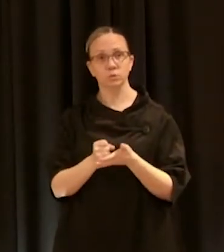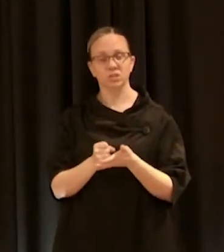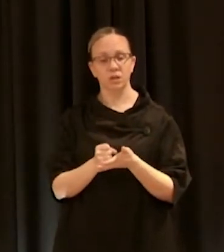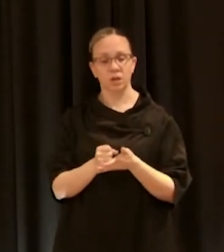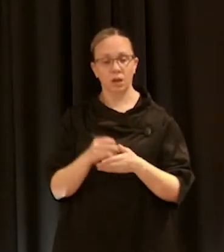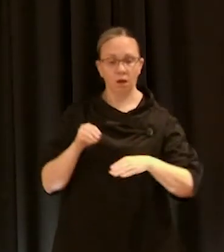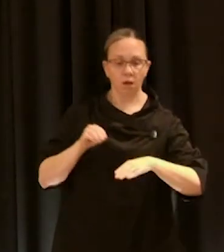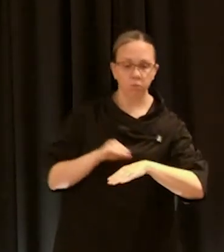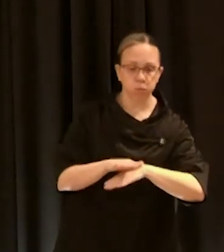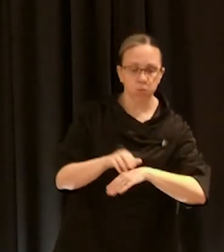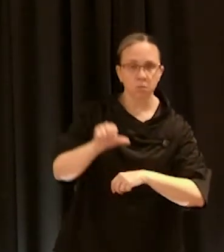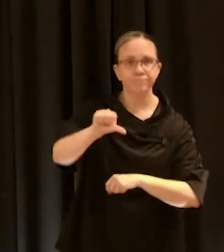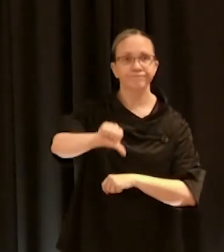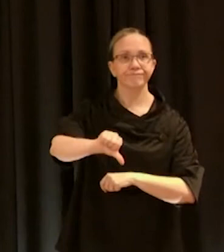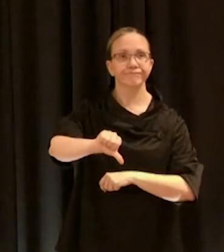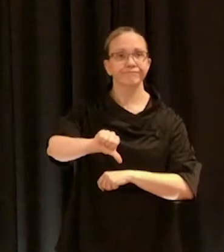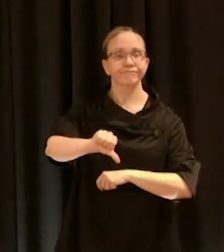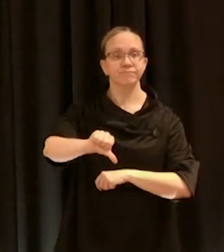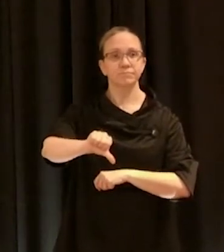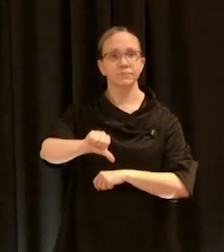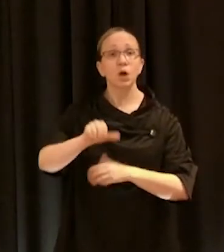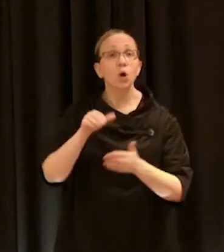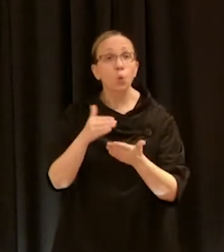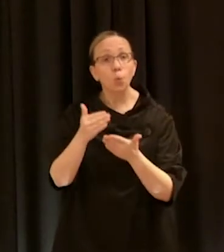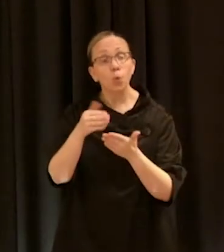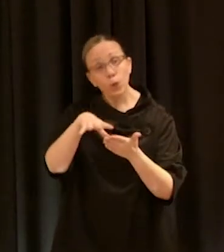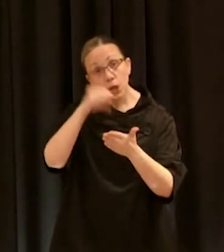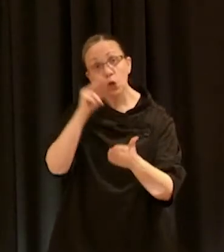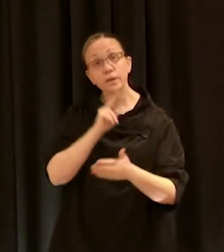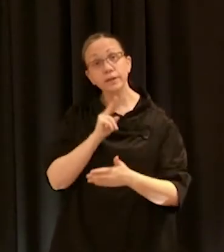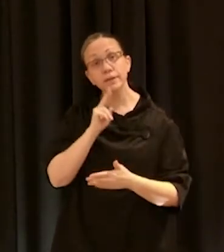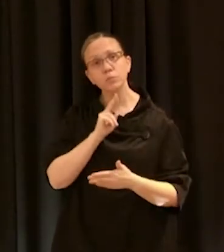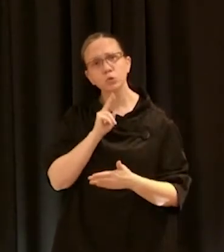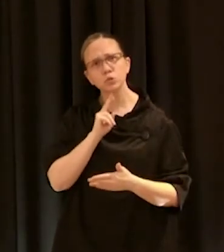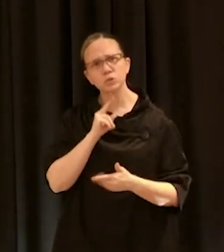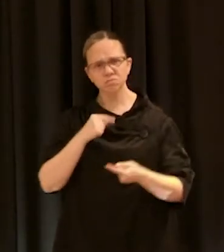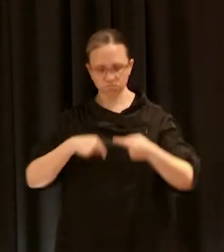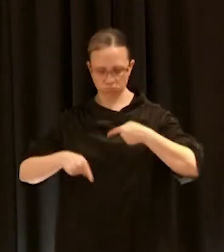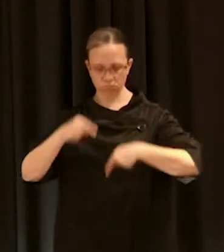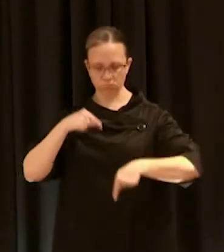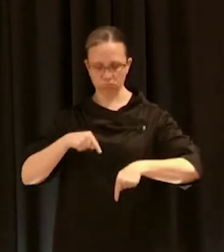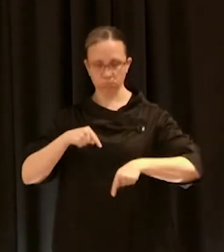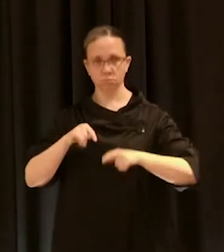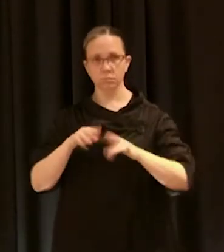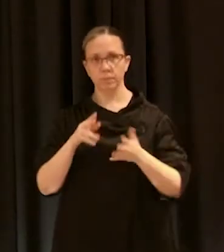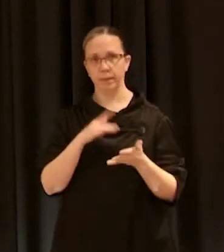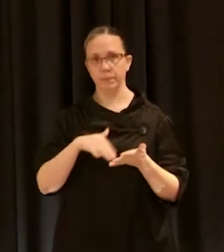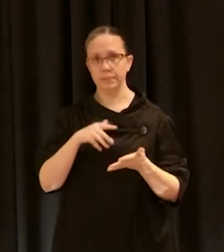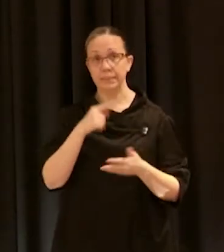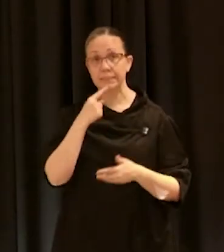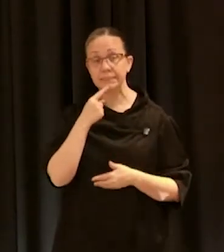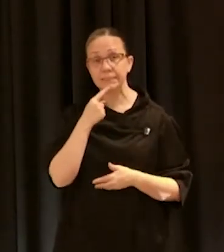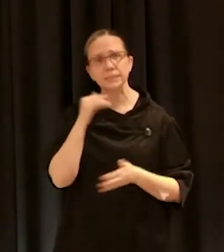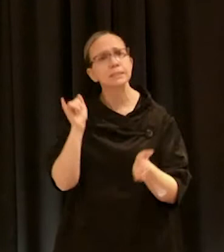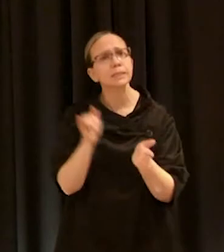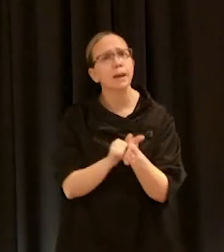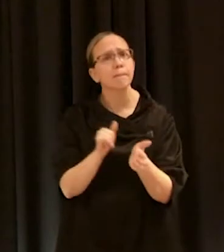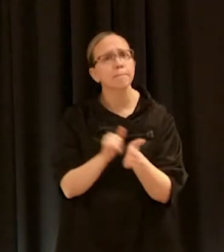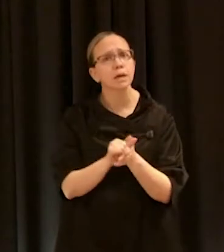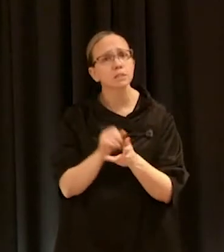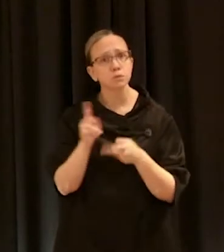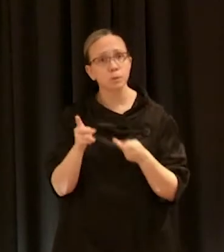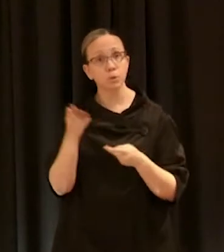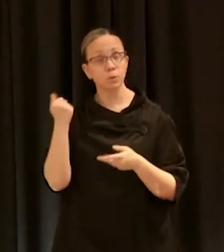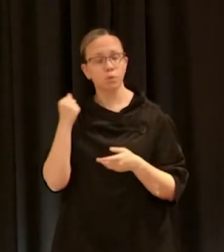condemn you with it. Here's what we learn in Hebrews. So let's go back to that for a minute. Just have a little Bible study. It says, "For it is impossible for those